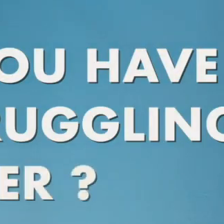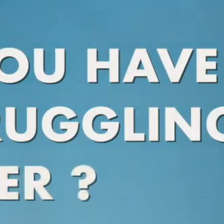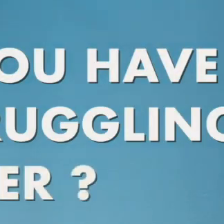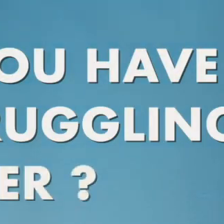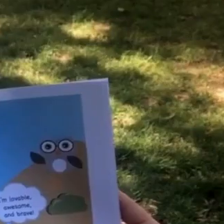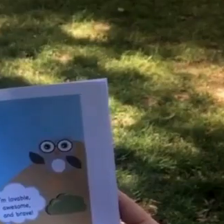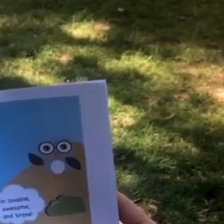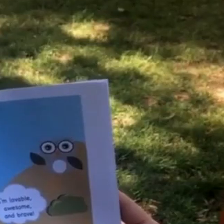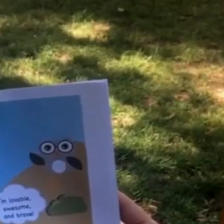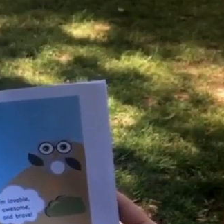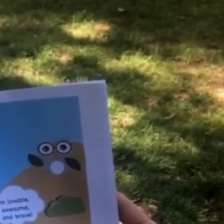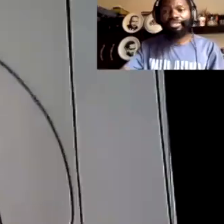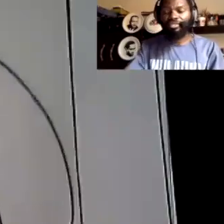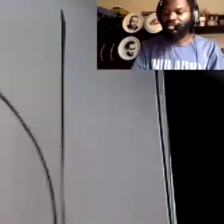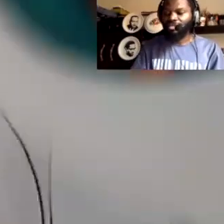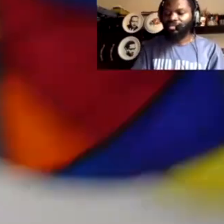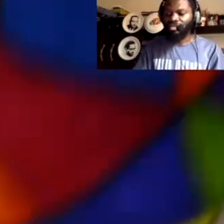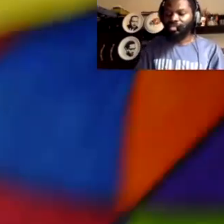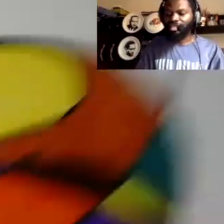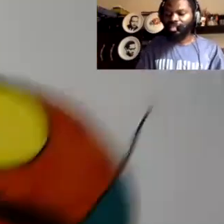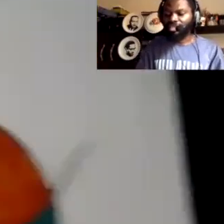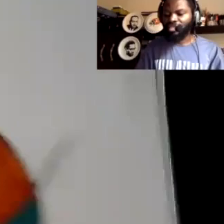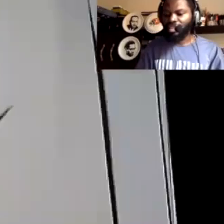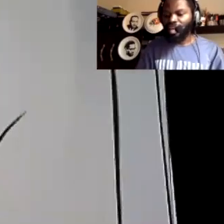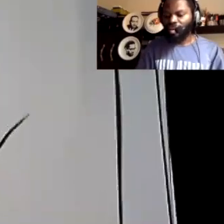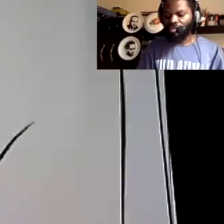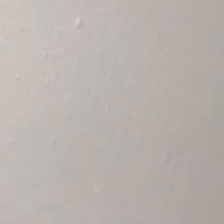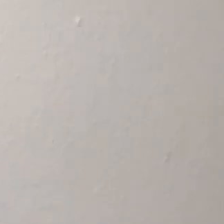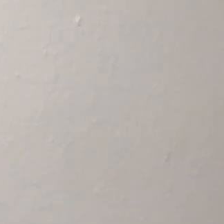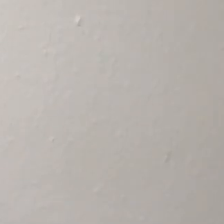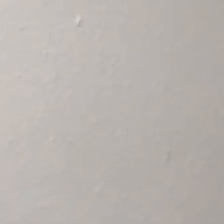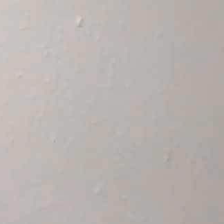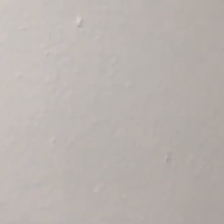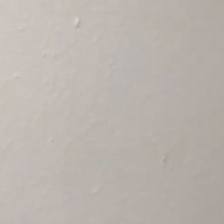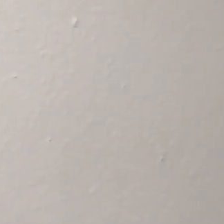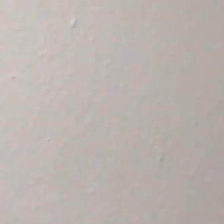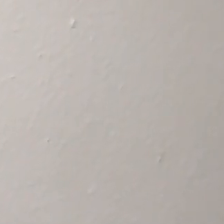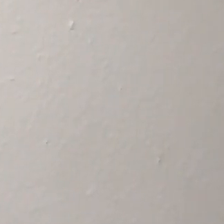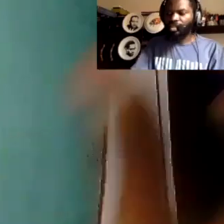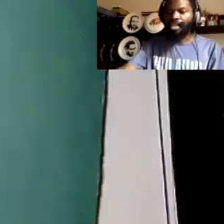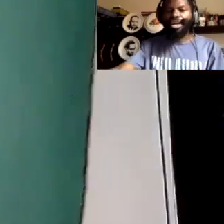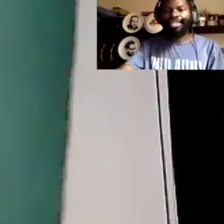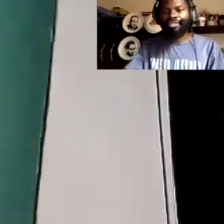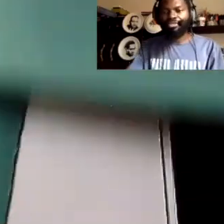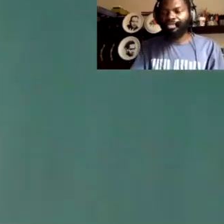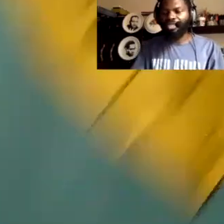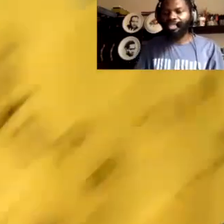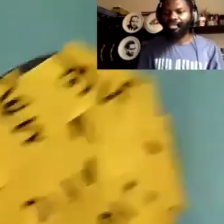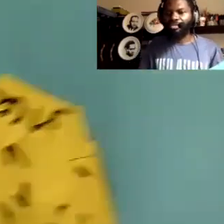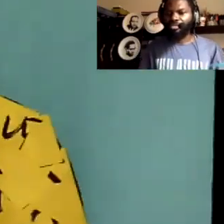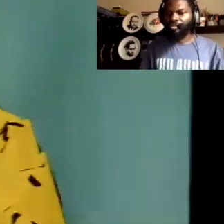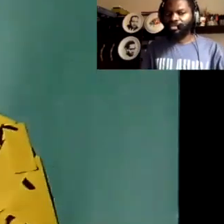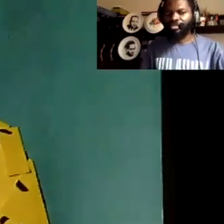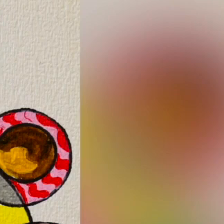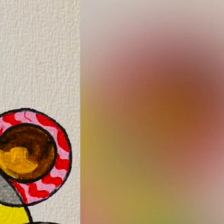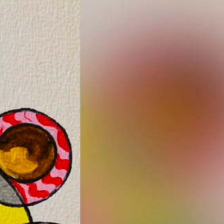have a struggling reader? Do you have a child reading below grade level? I am here to talk to you. This child has any level